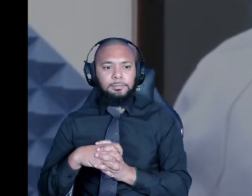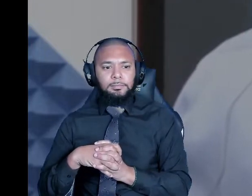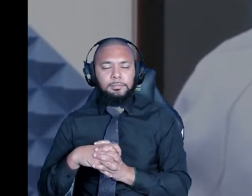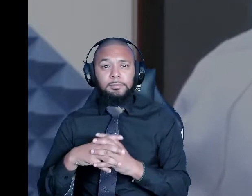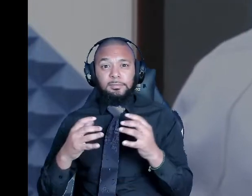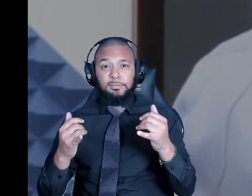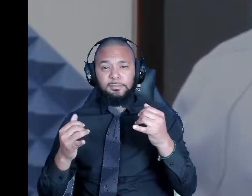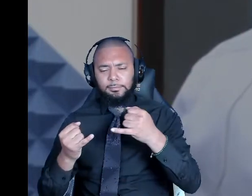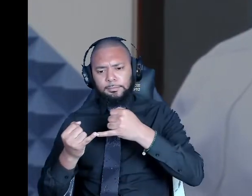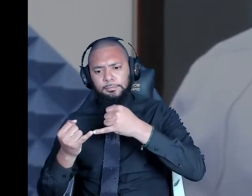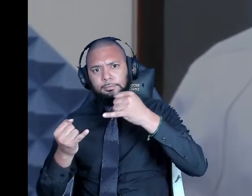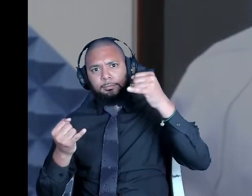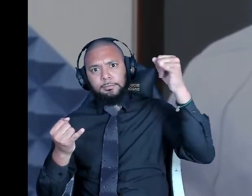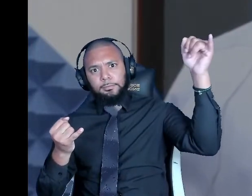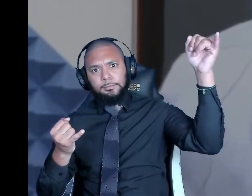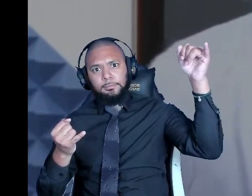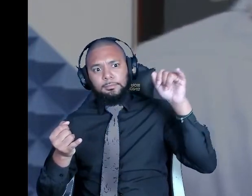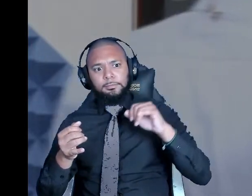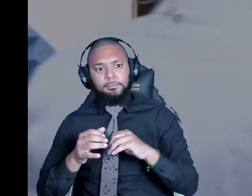points.